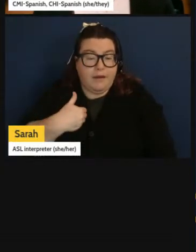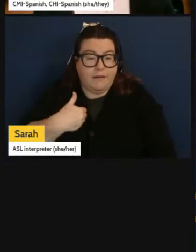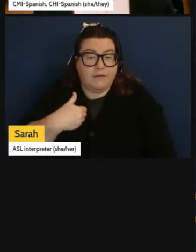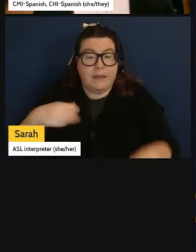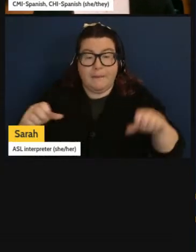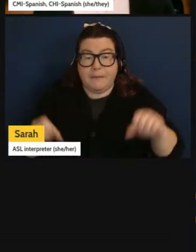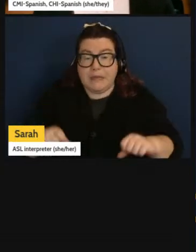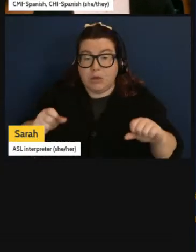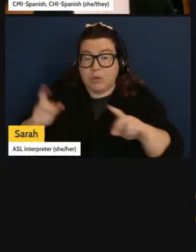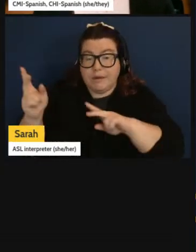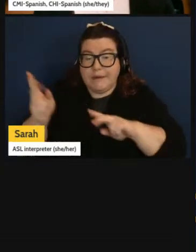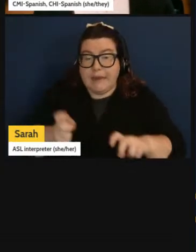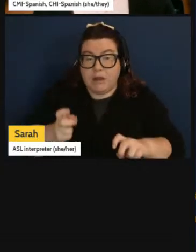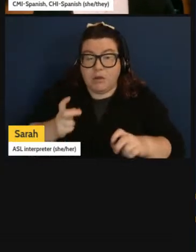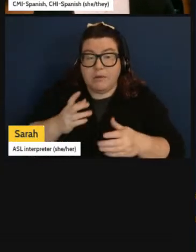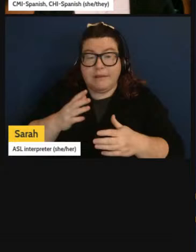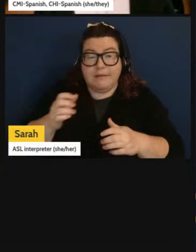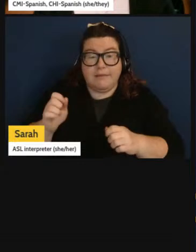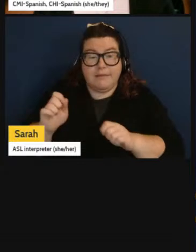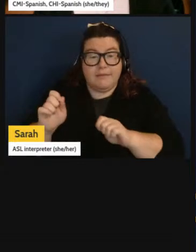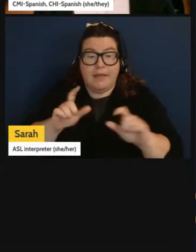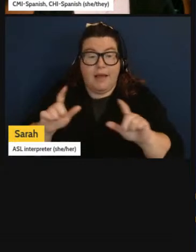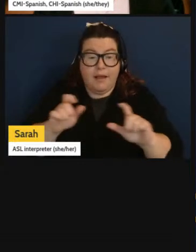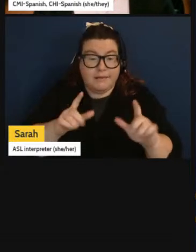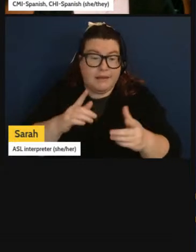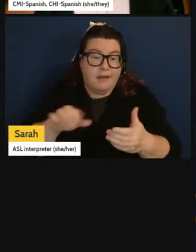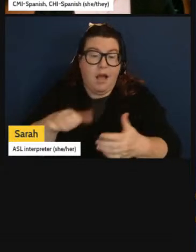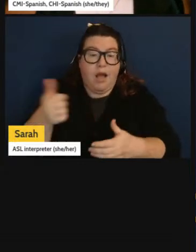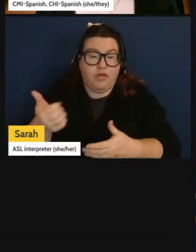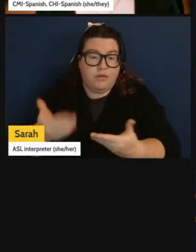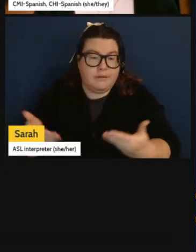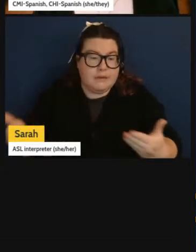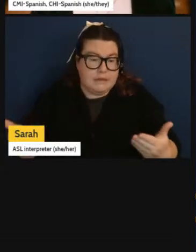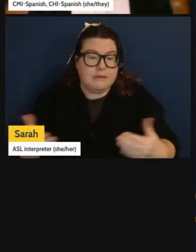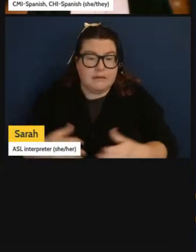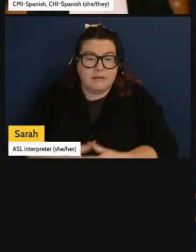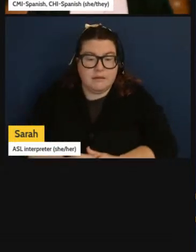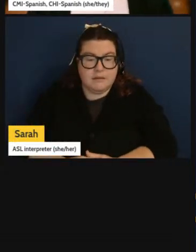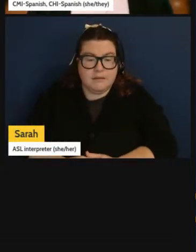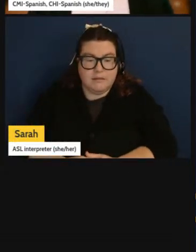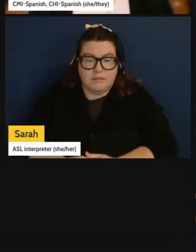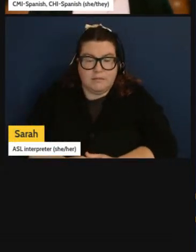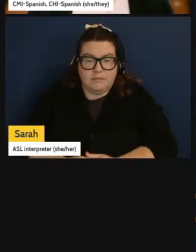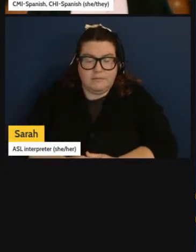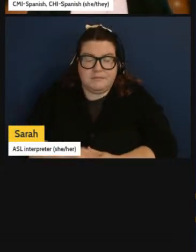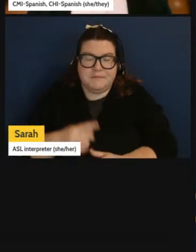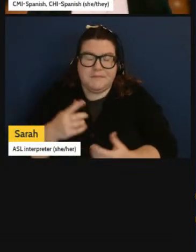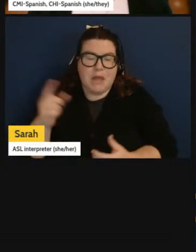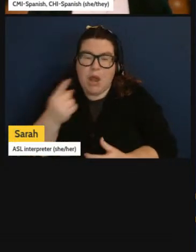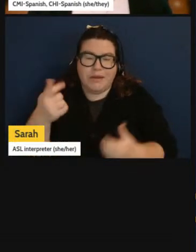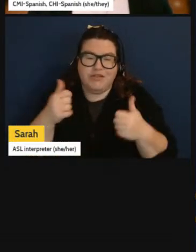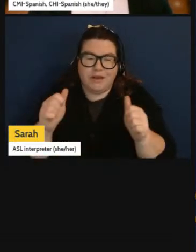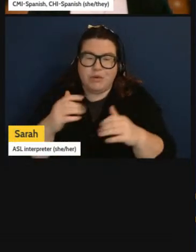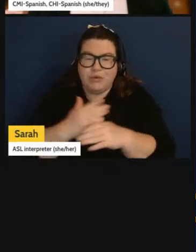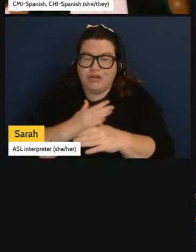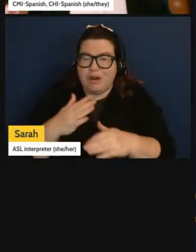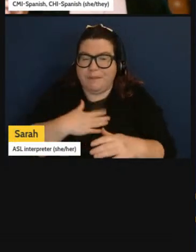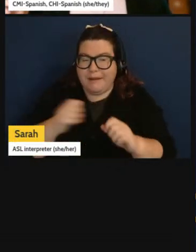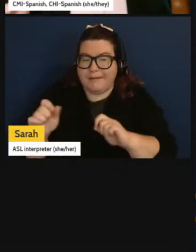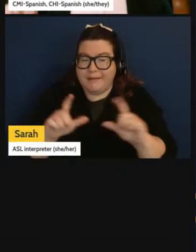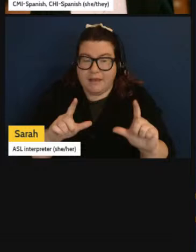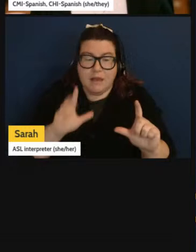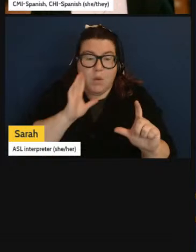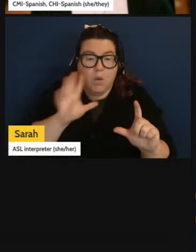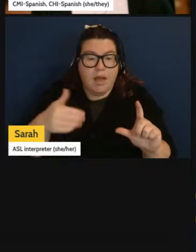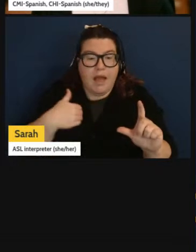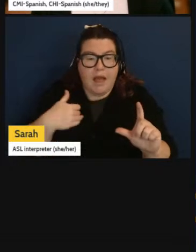to download the slides as well as some other links. Okay. So yeah, I always try to share my slides, and my slides will have a lot